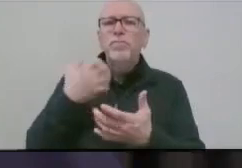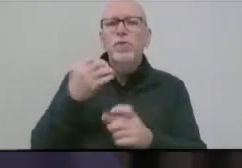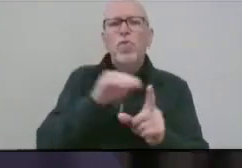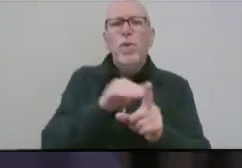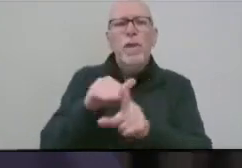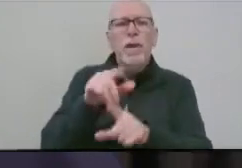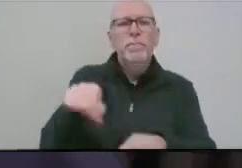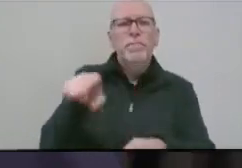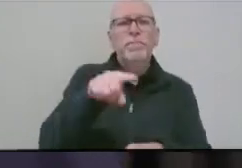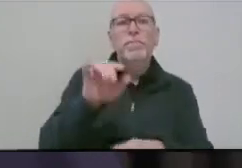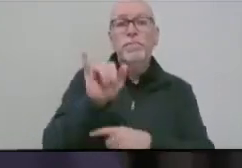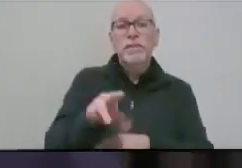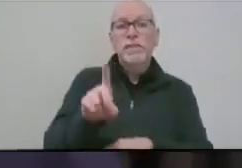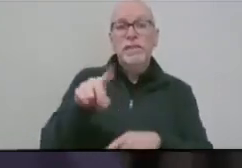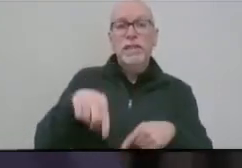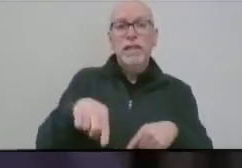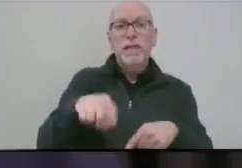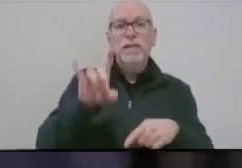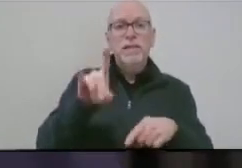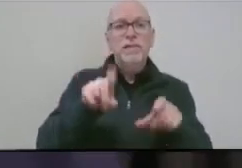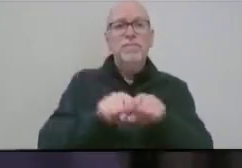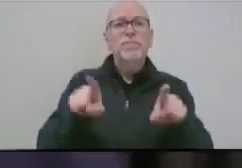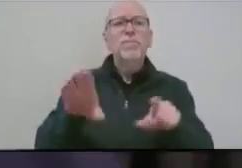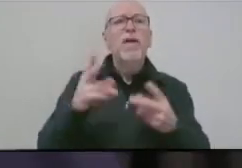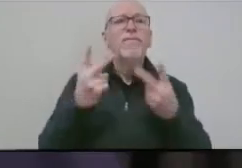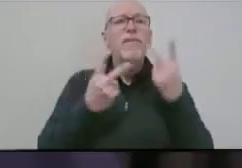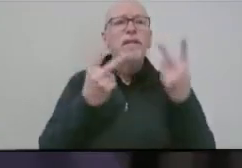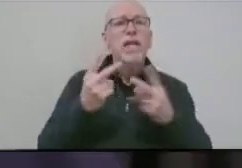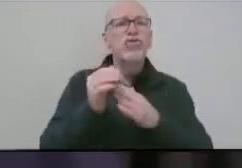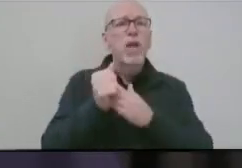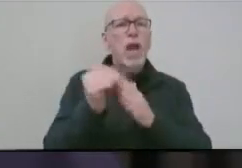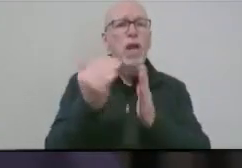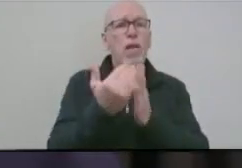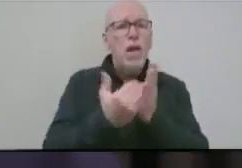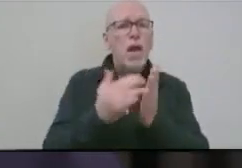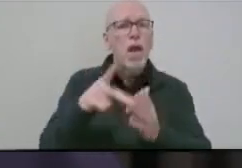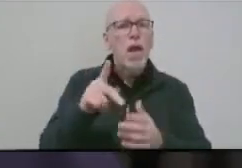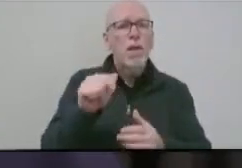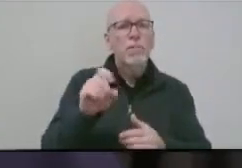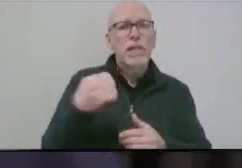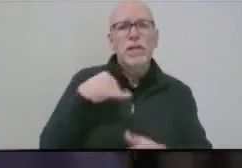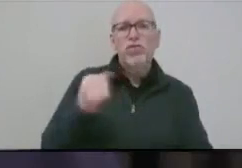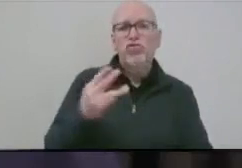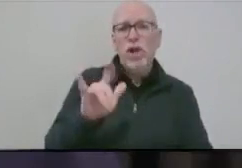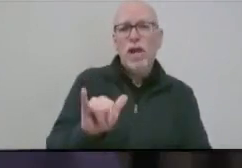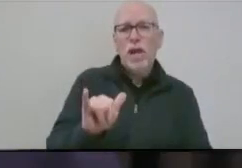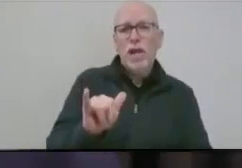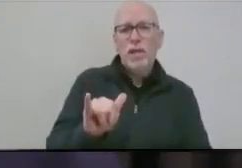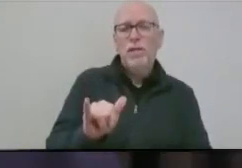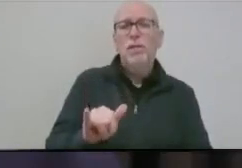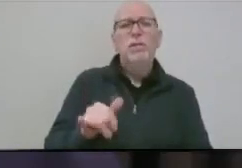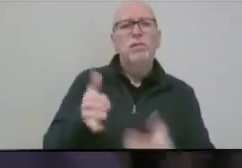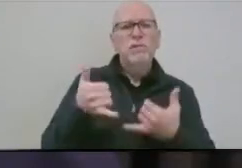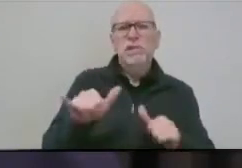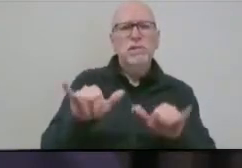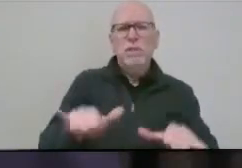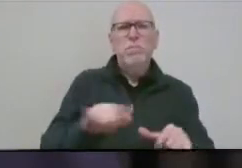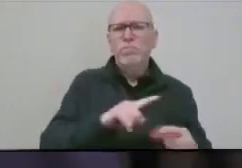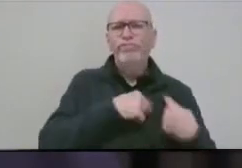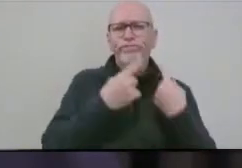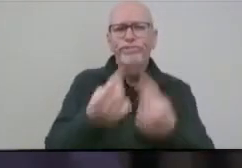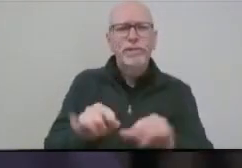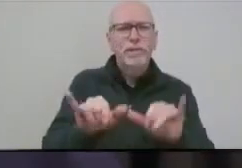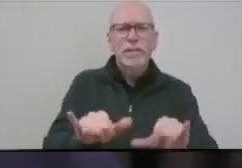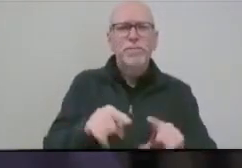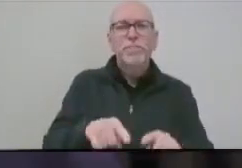is that Indiana put out its visitation guidelines and updated them in July, and those are still in effect. So in